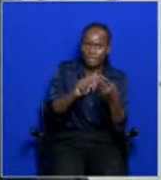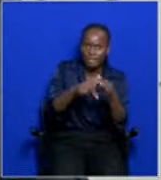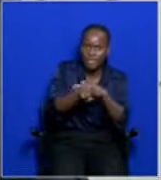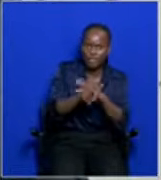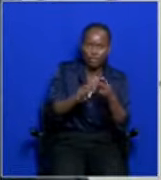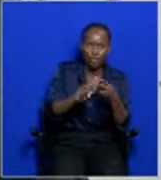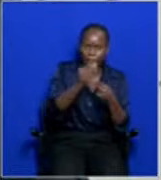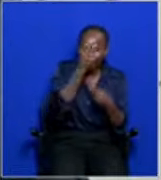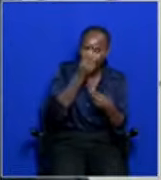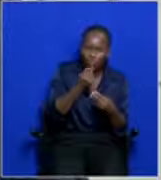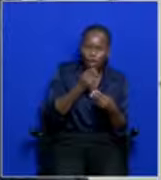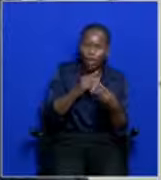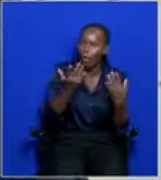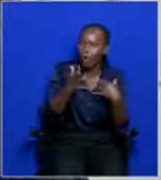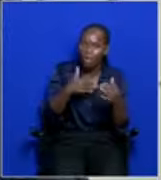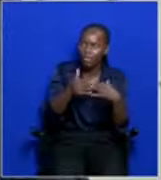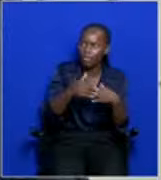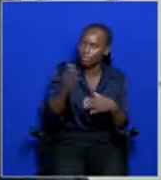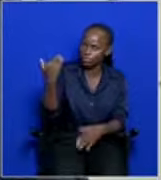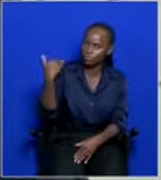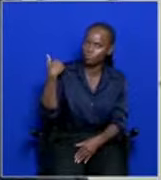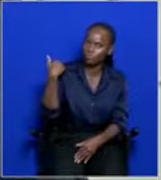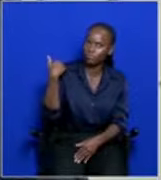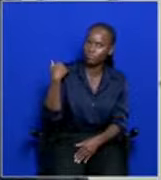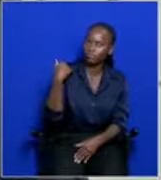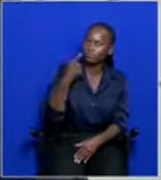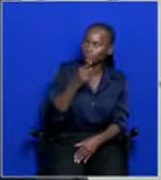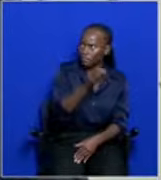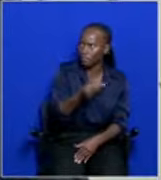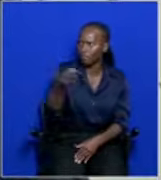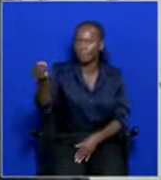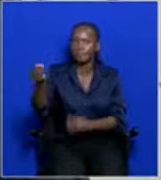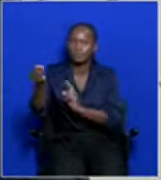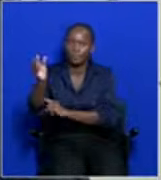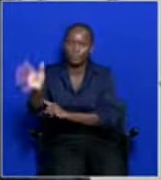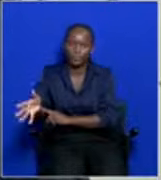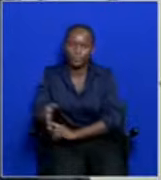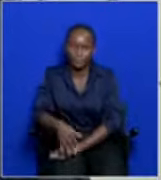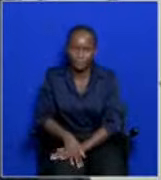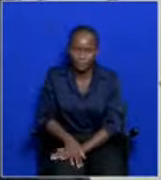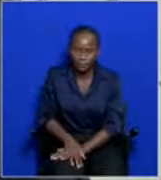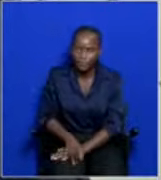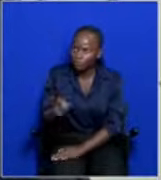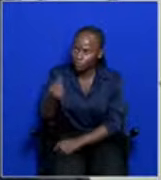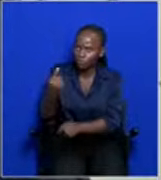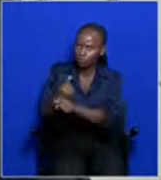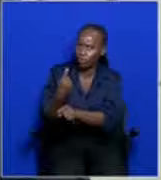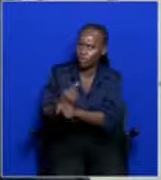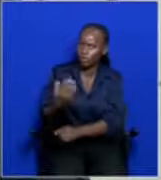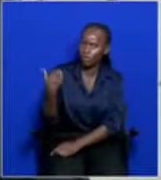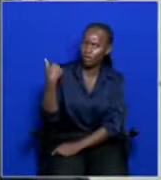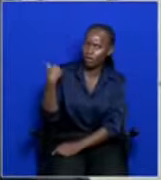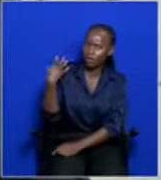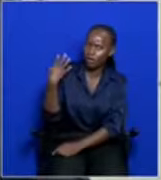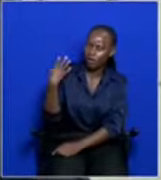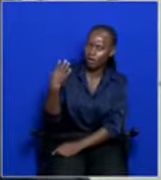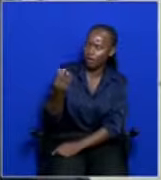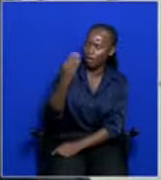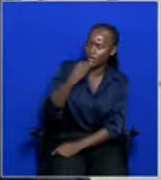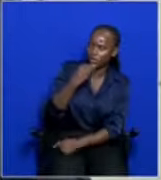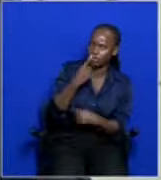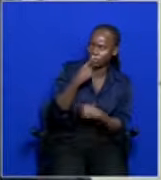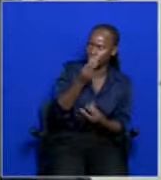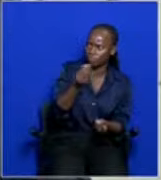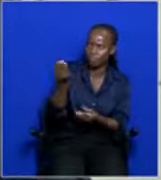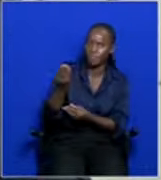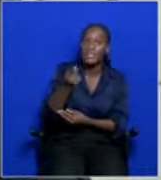ask us to provide them with that video footage. If it is in forensic, I will inform her that the